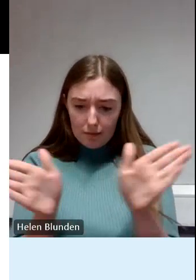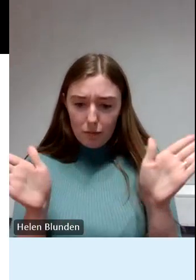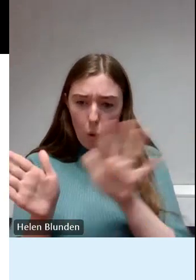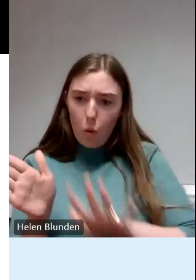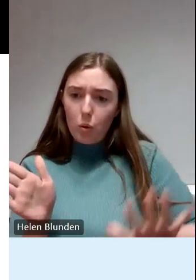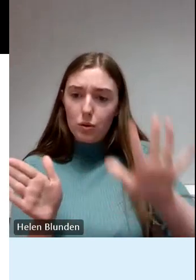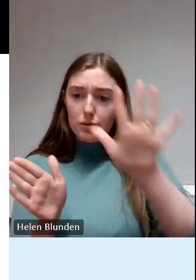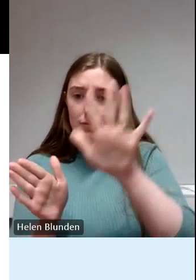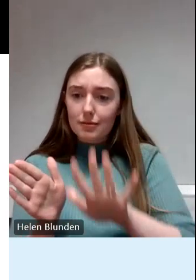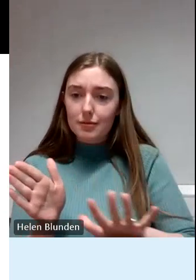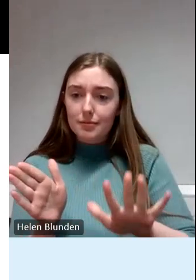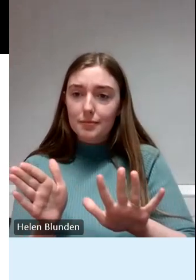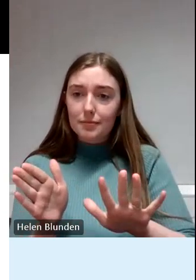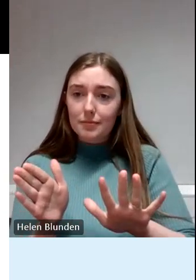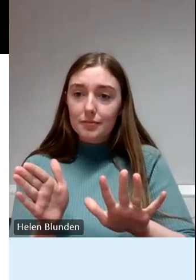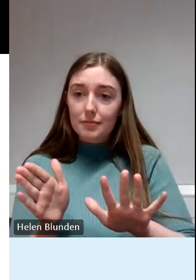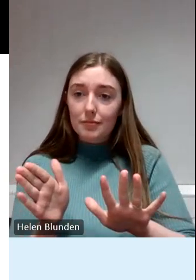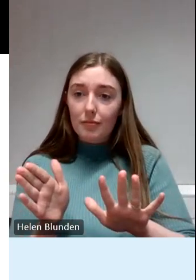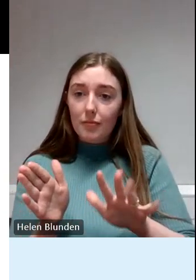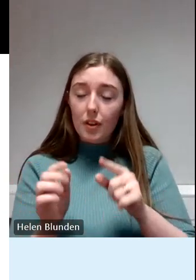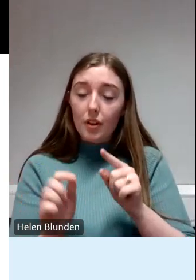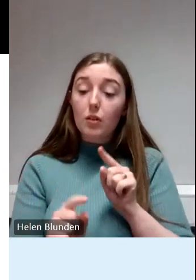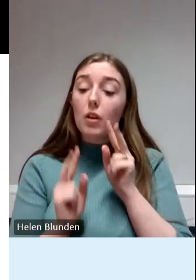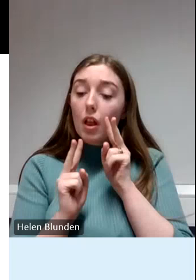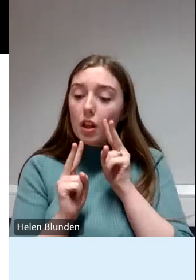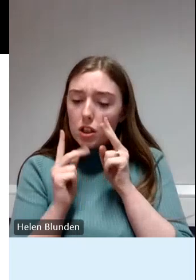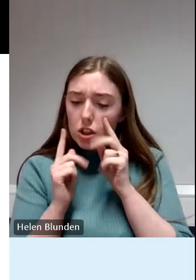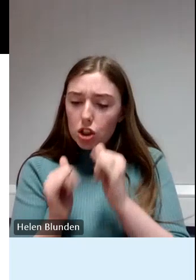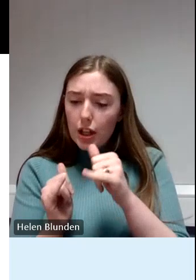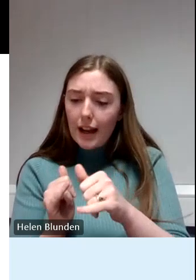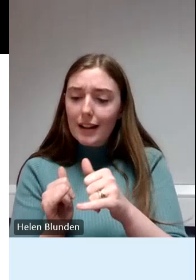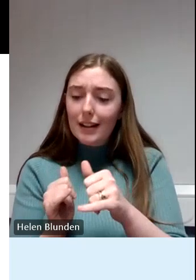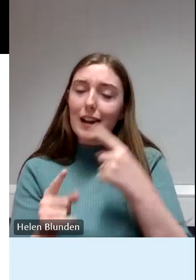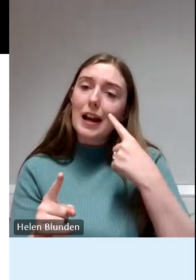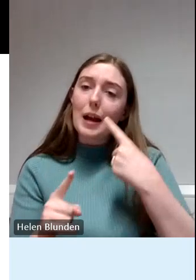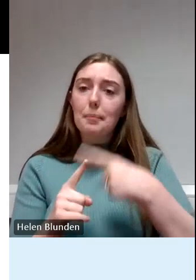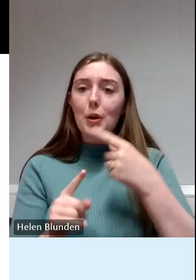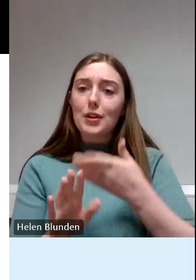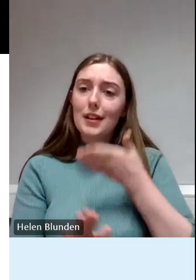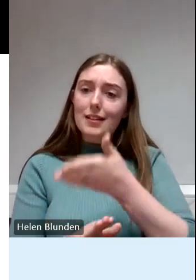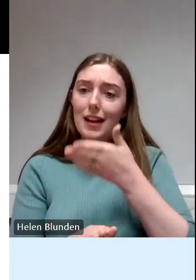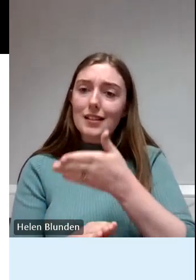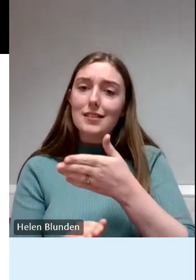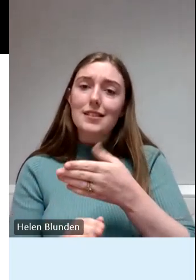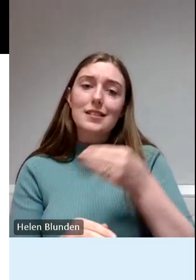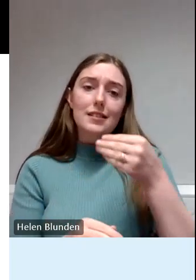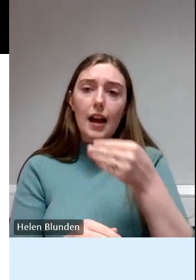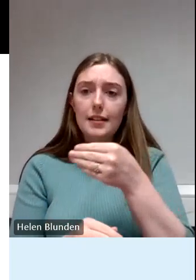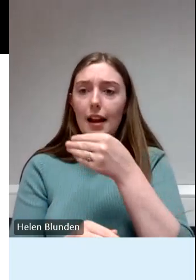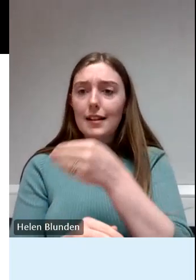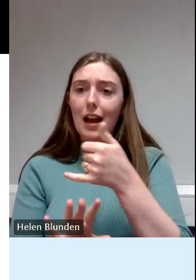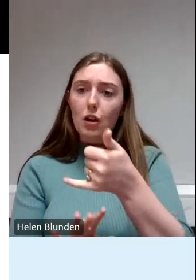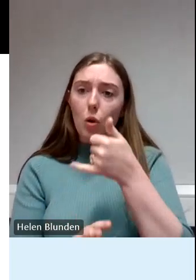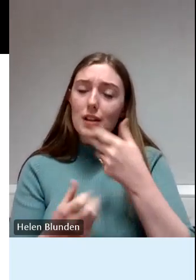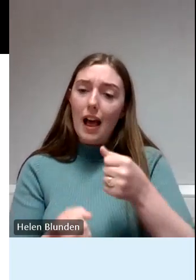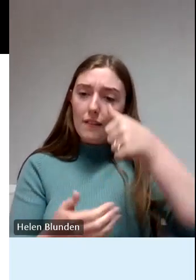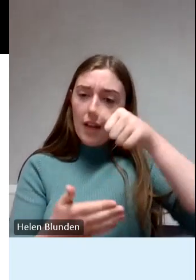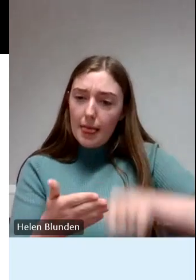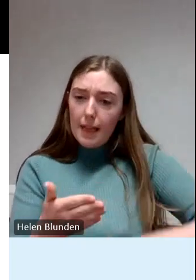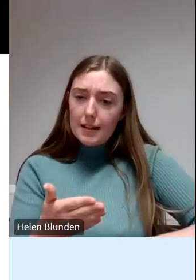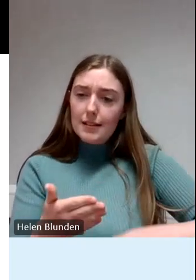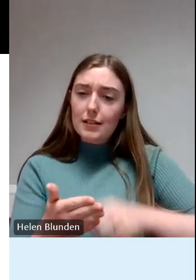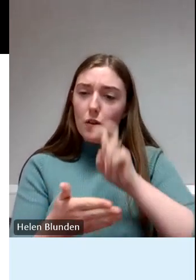at emergency attendances, 999 calls, all the sort of things you can imagine we have